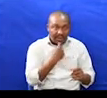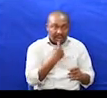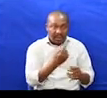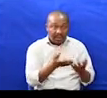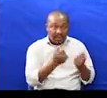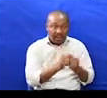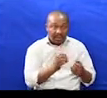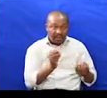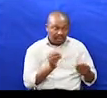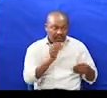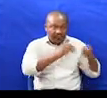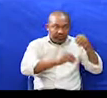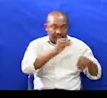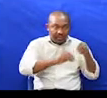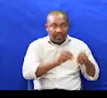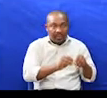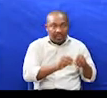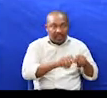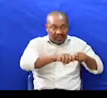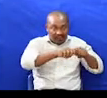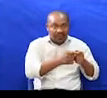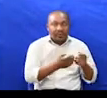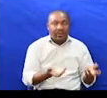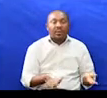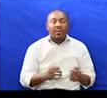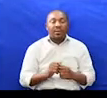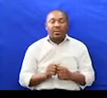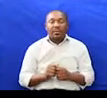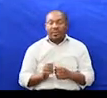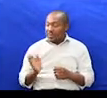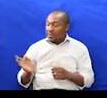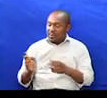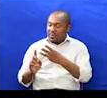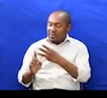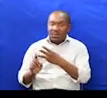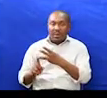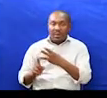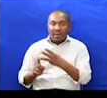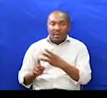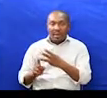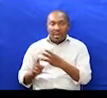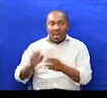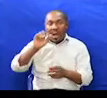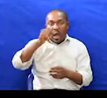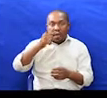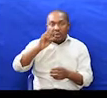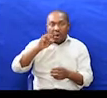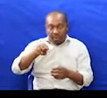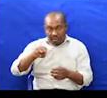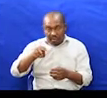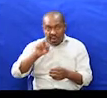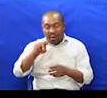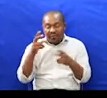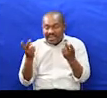that atoms of the same element are identical. Atoms of the same element are